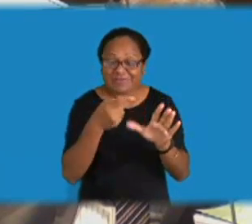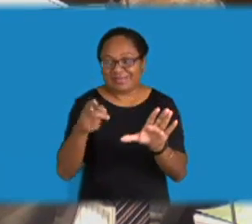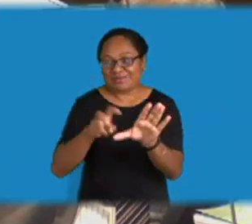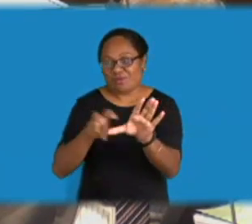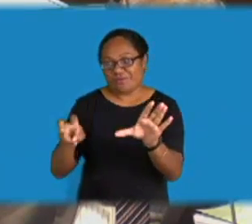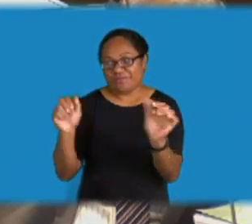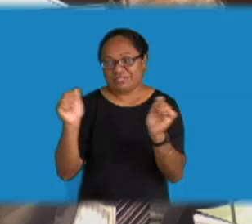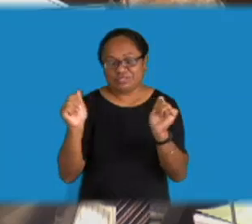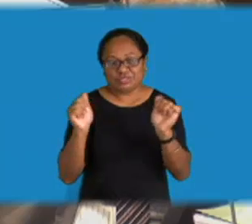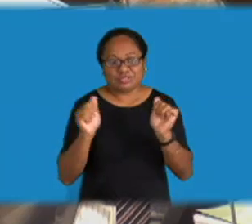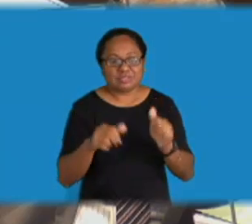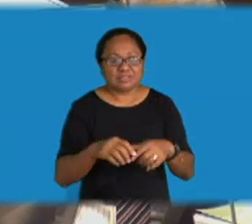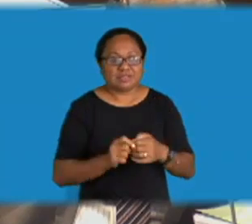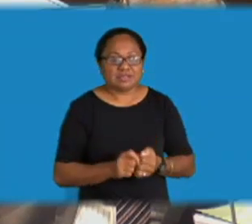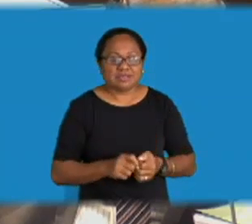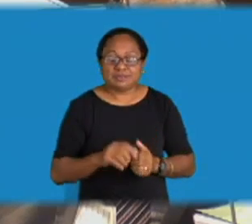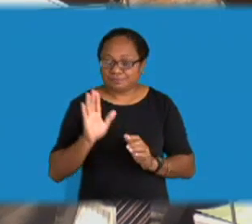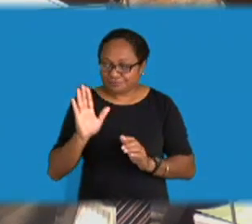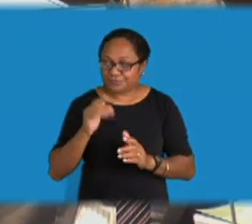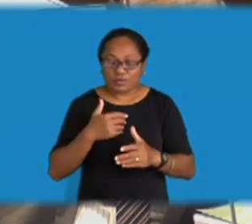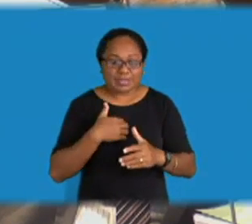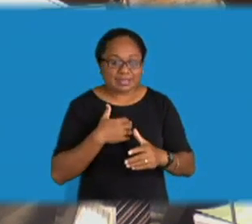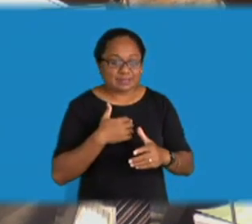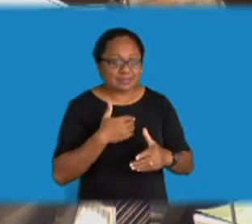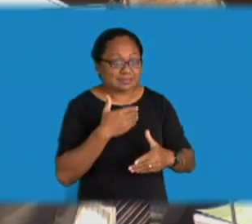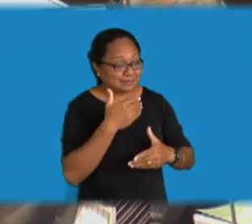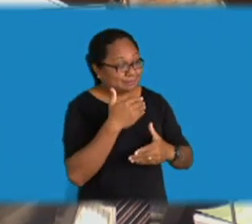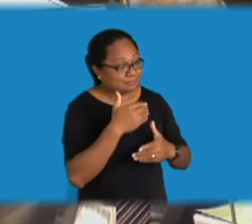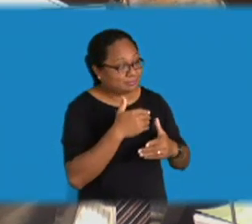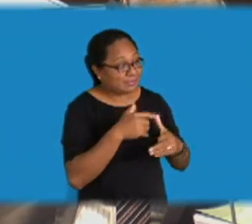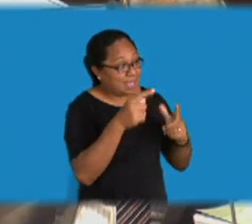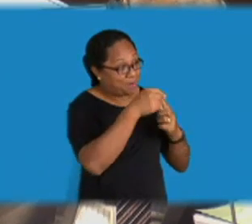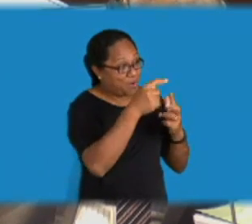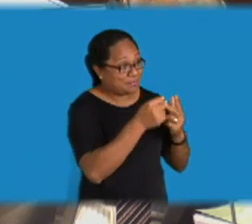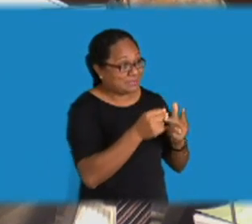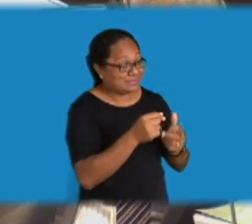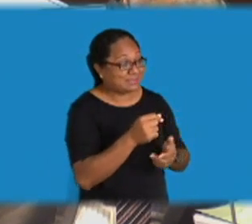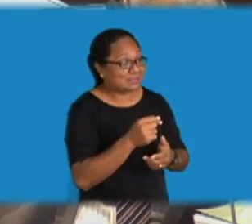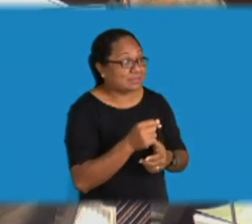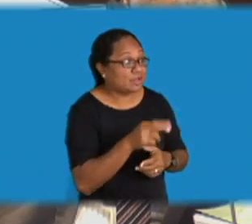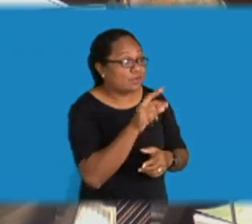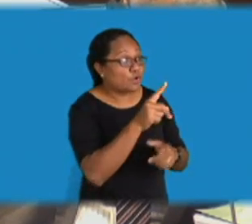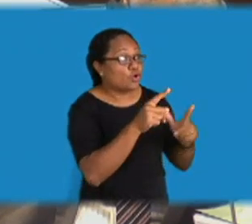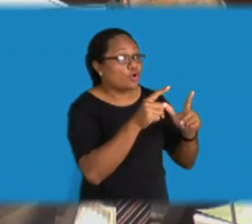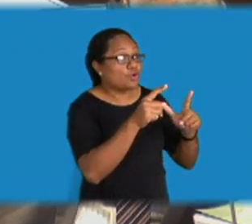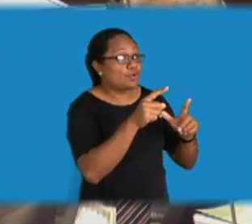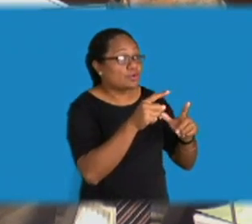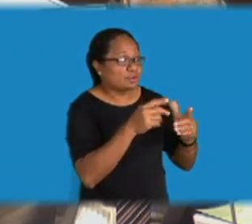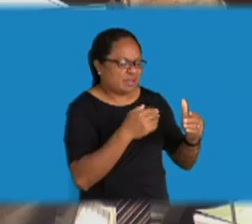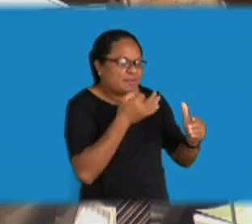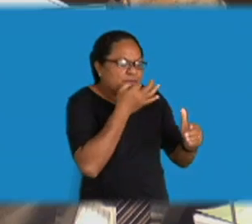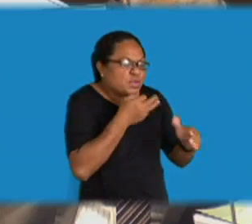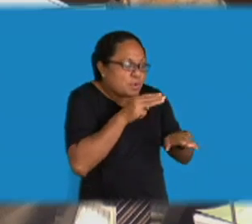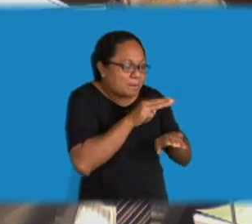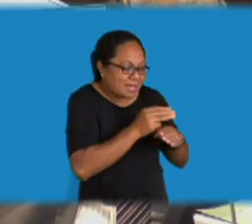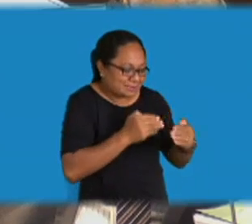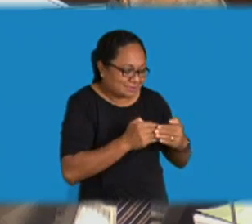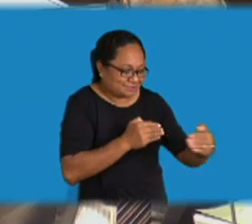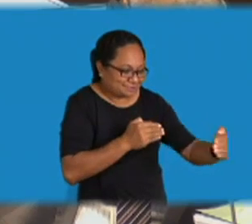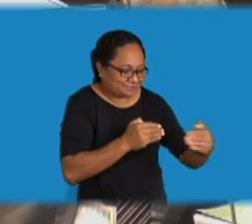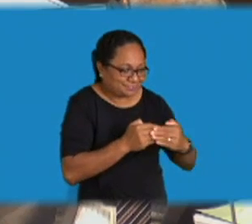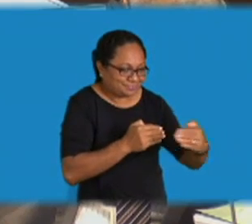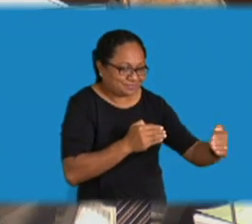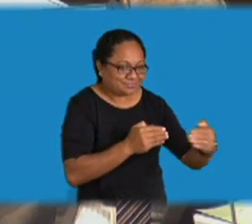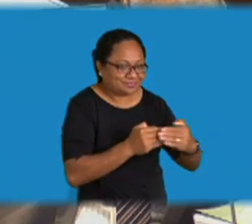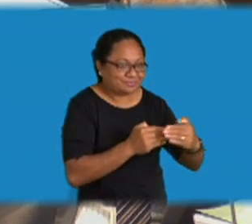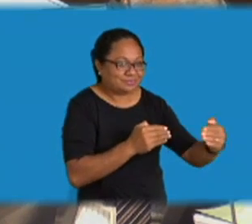Madam Speaker, the appointments were terminated in 2014. There's only a few months gap. Now, I've just read